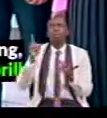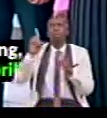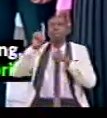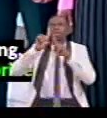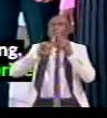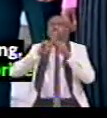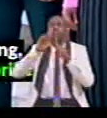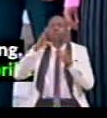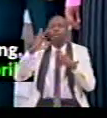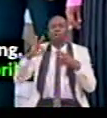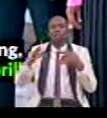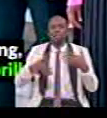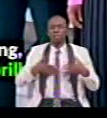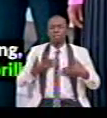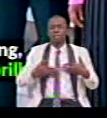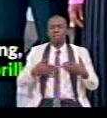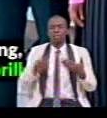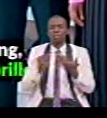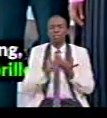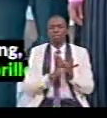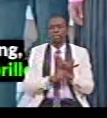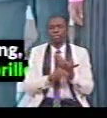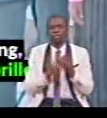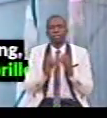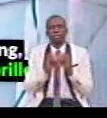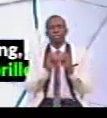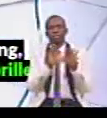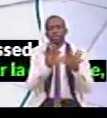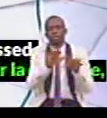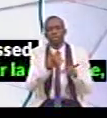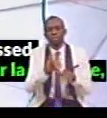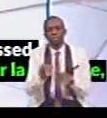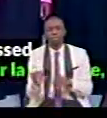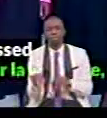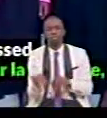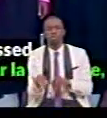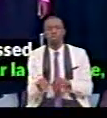of gladness gleaming